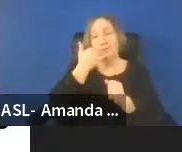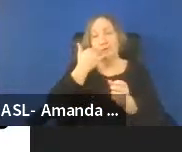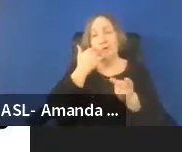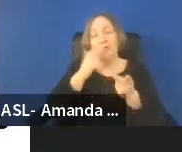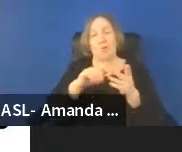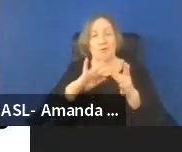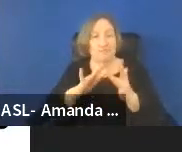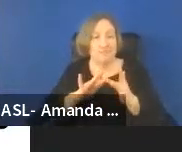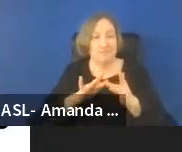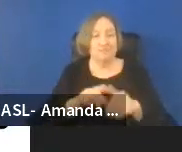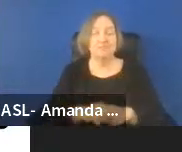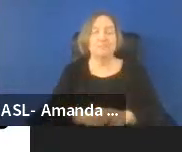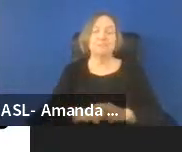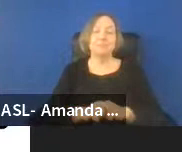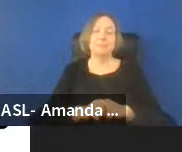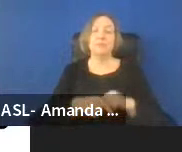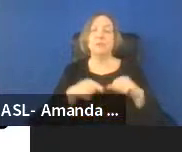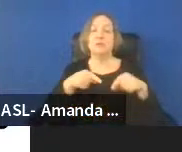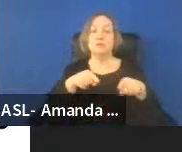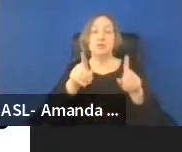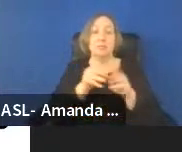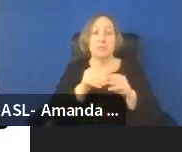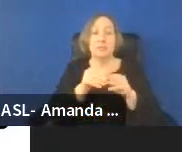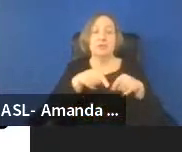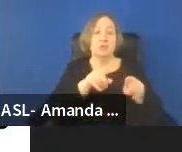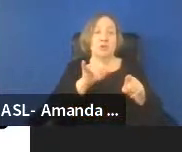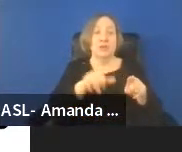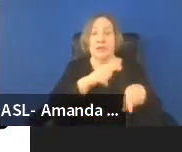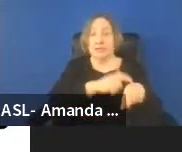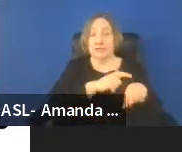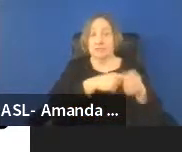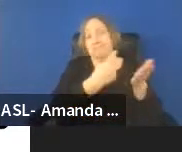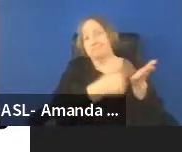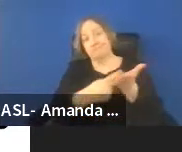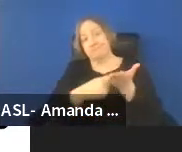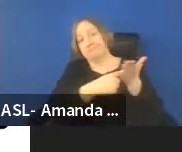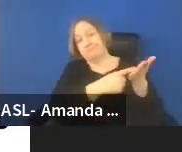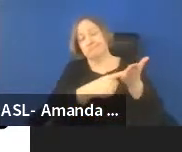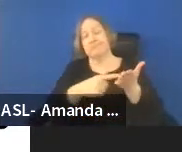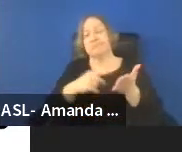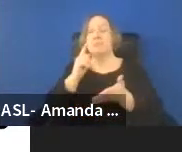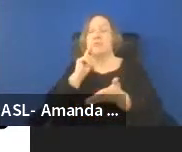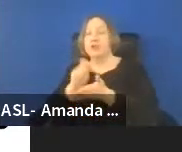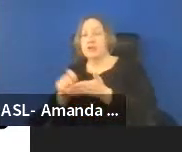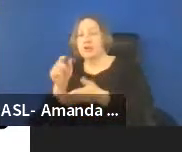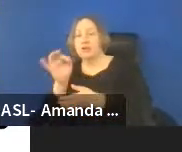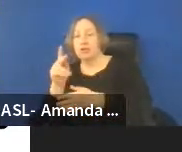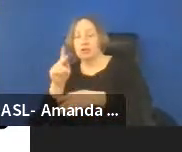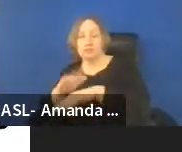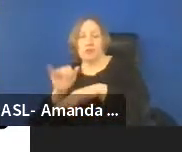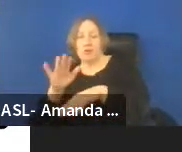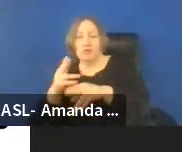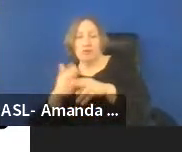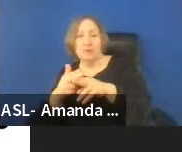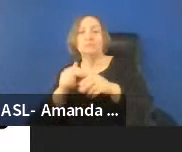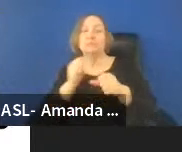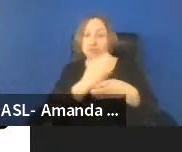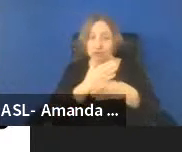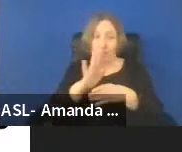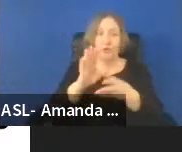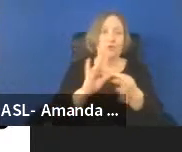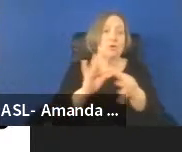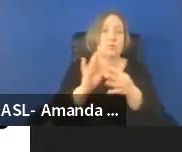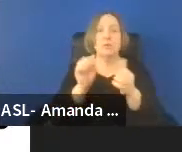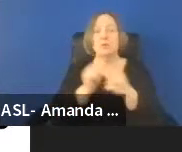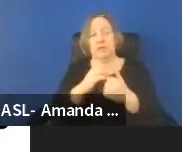internet. In the meeting, when the item is being discussed, the clerk will call your name and then you can share your comments with